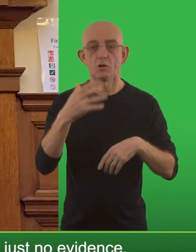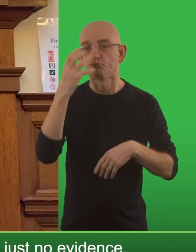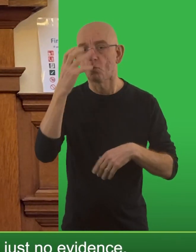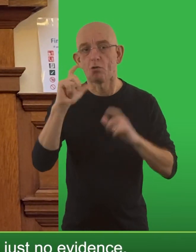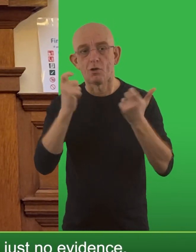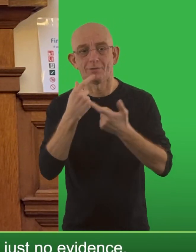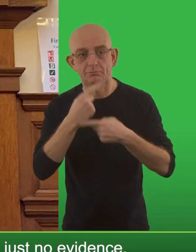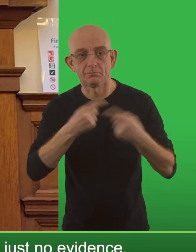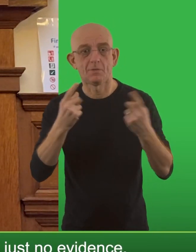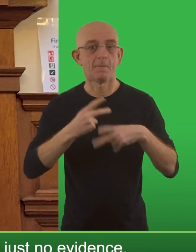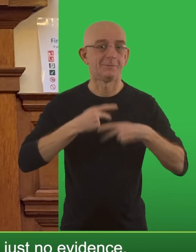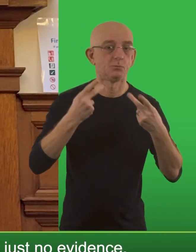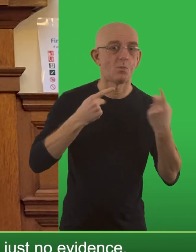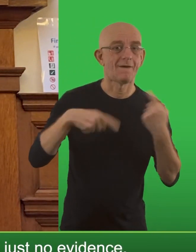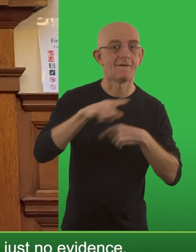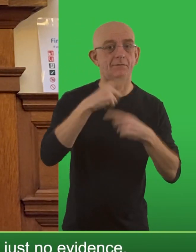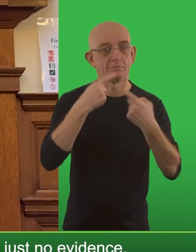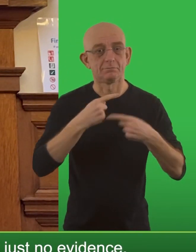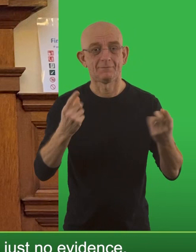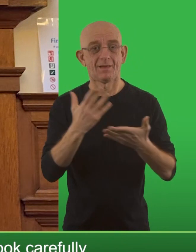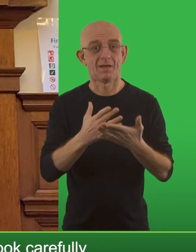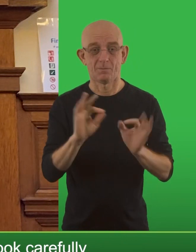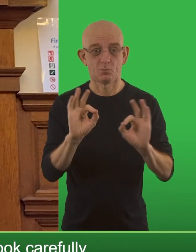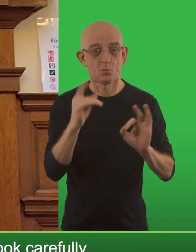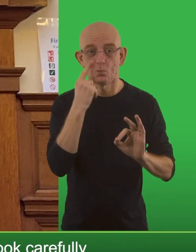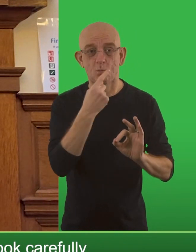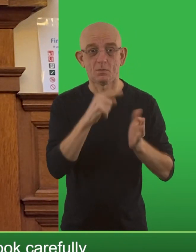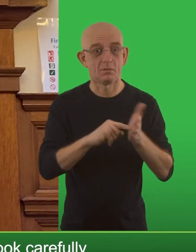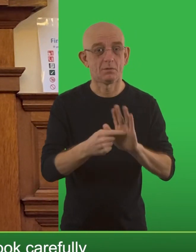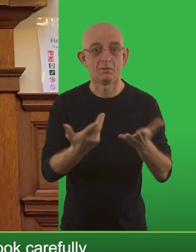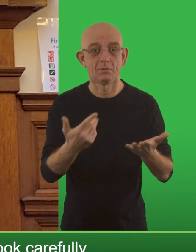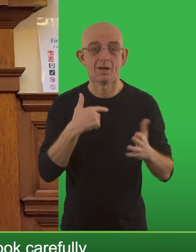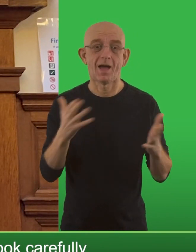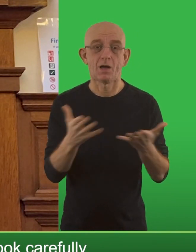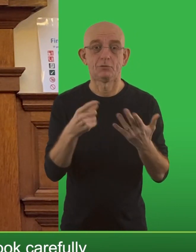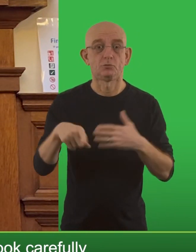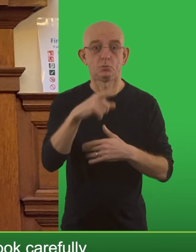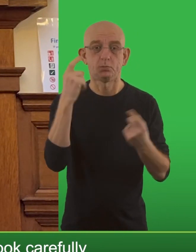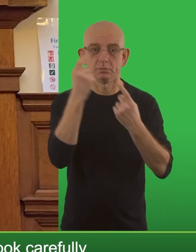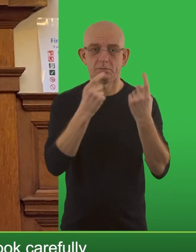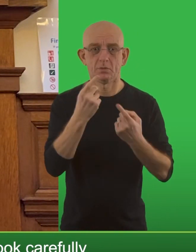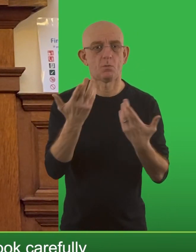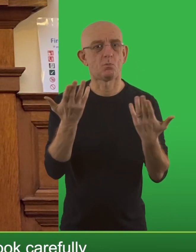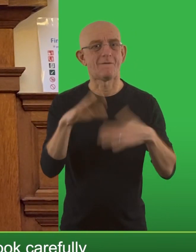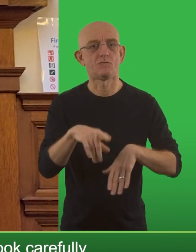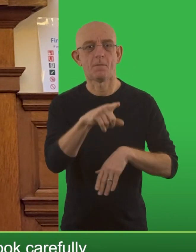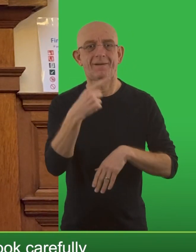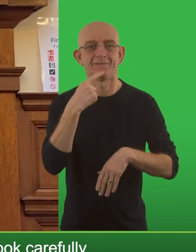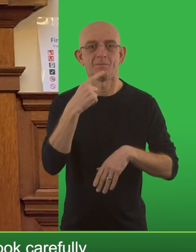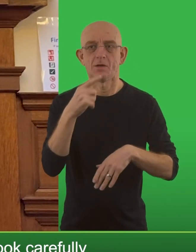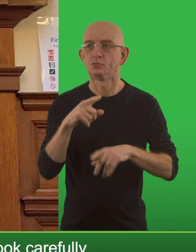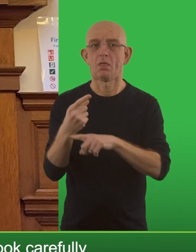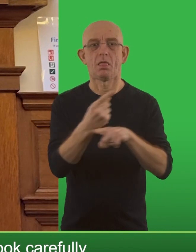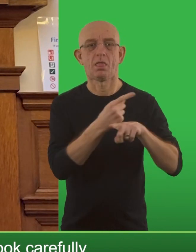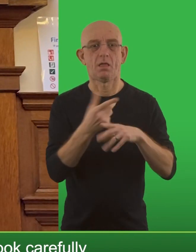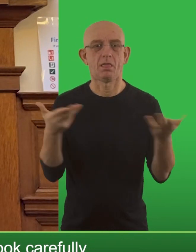College of Midwives statement. There's just no evidence. So again, I'd encourage you to kind of look carefully for where you get